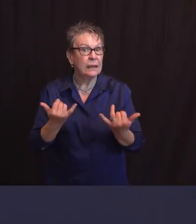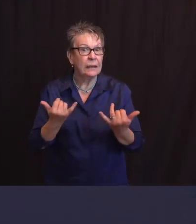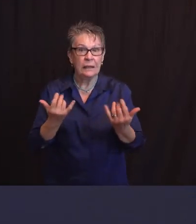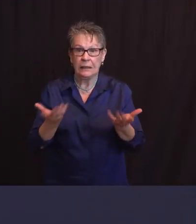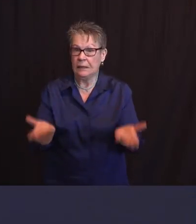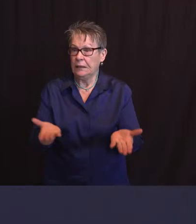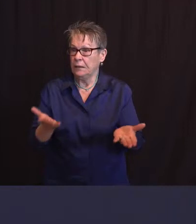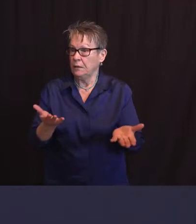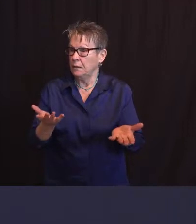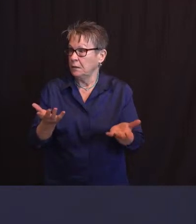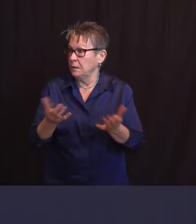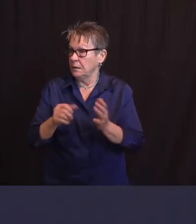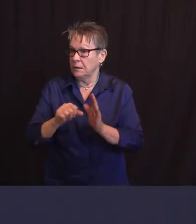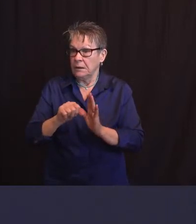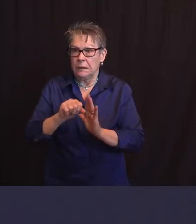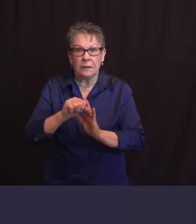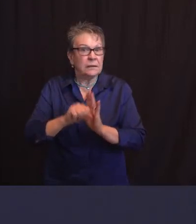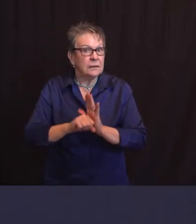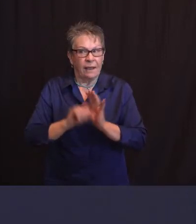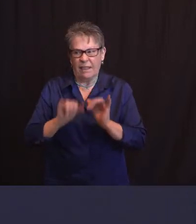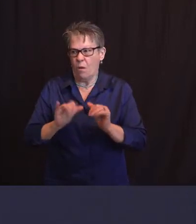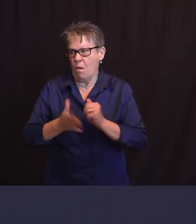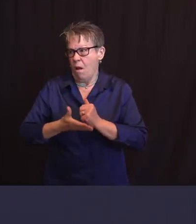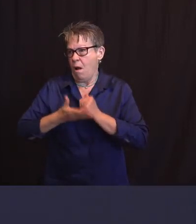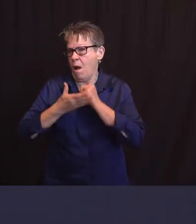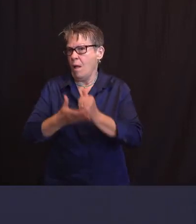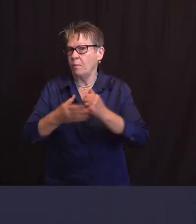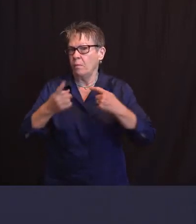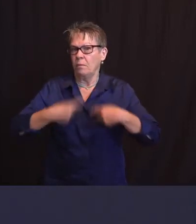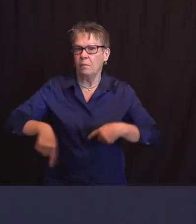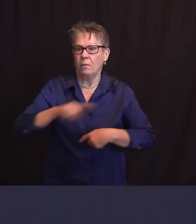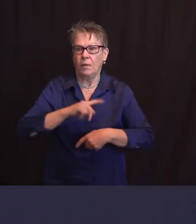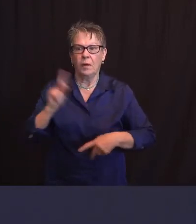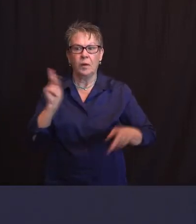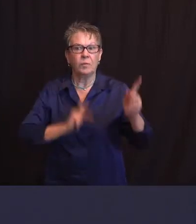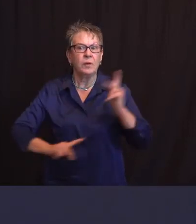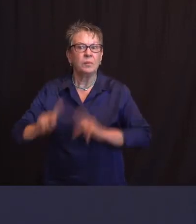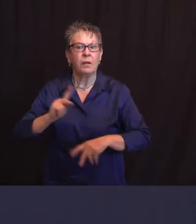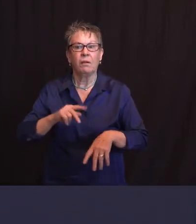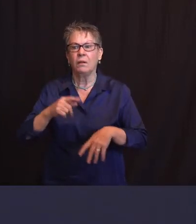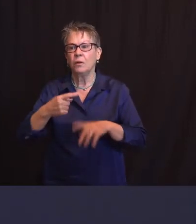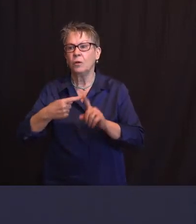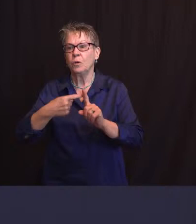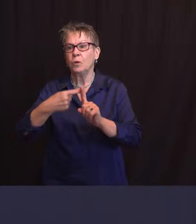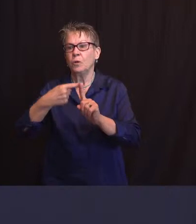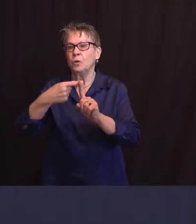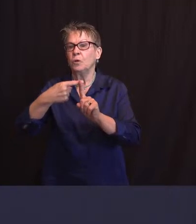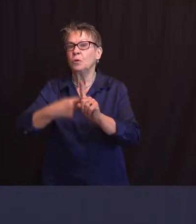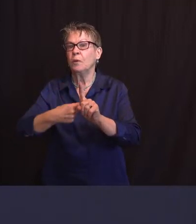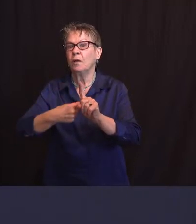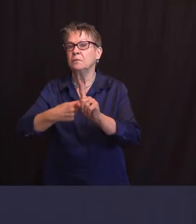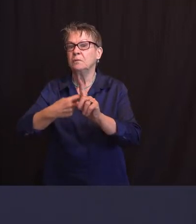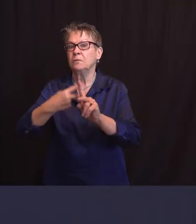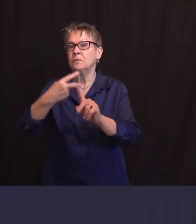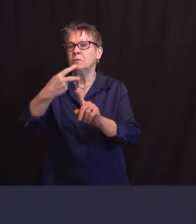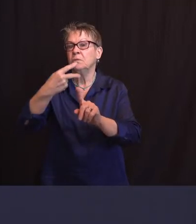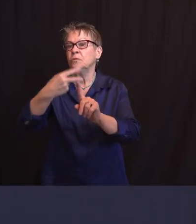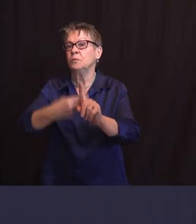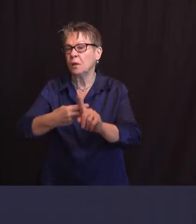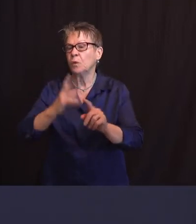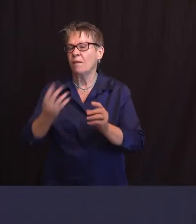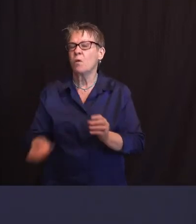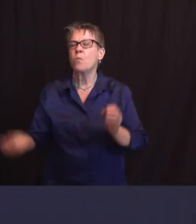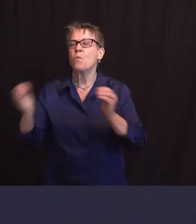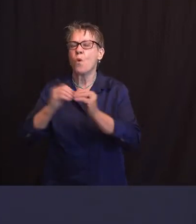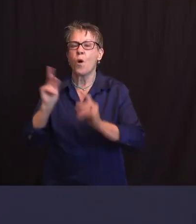so in the weeks and month or two ahead. And so getting that balance right is not easy.